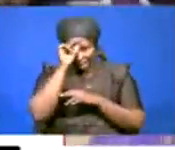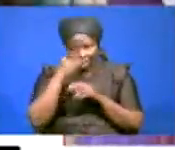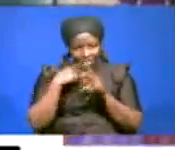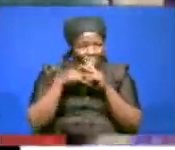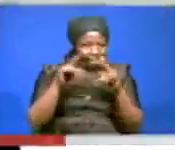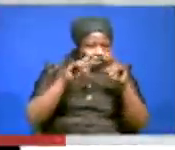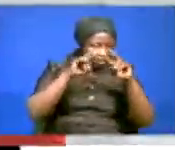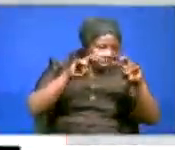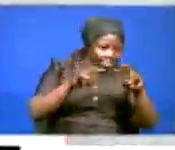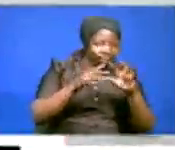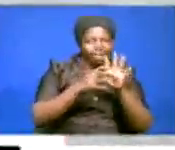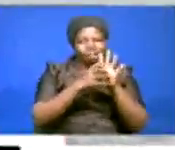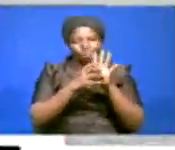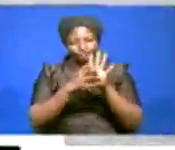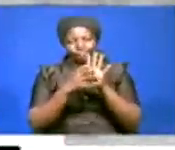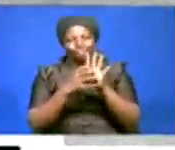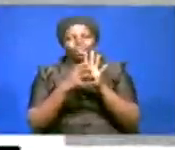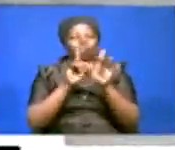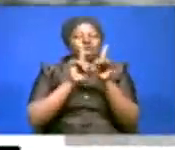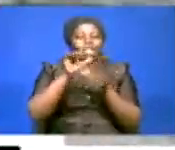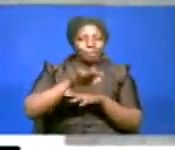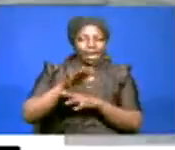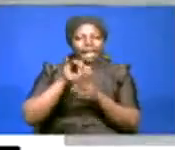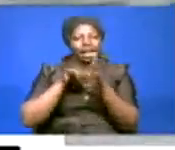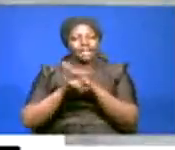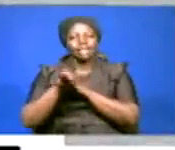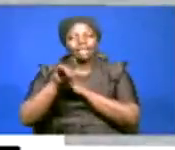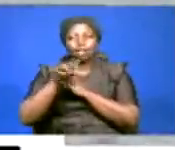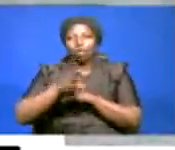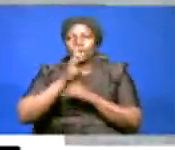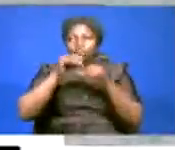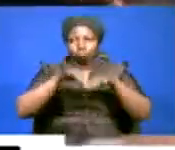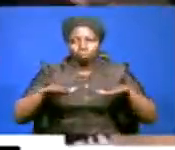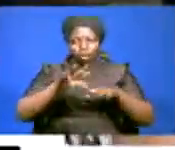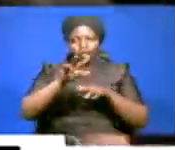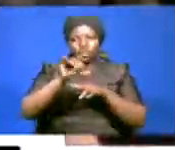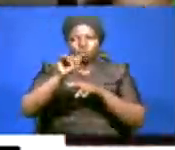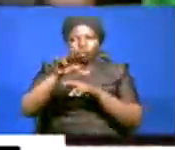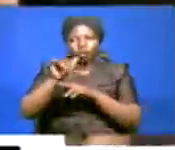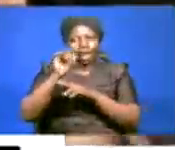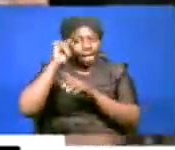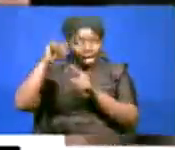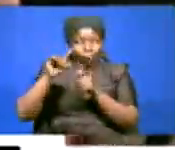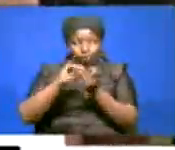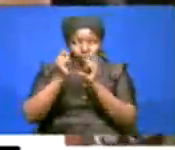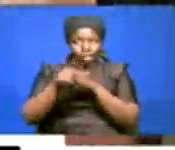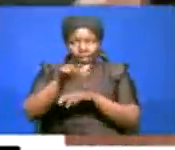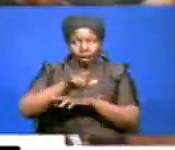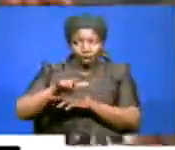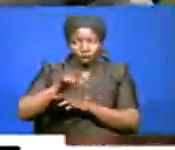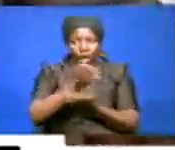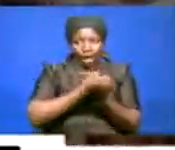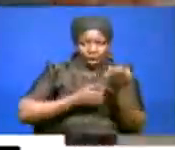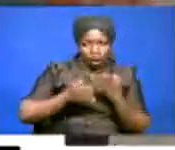marketing tourism attraction sites in Lake Victoria and its islands in a bid to transform the local economy. Tourism, Wildlife and Heritage Cabinet